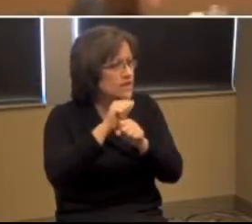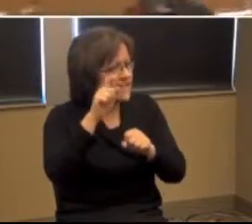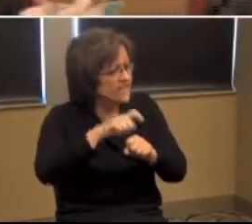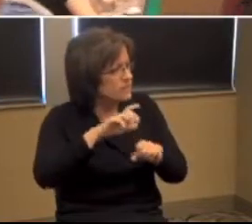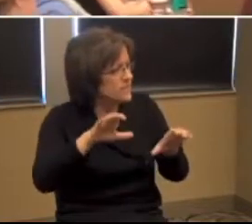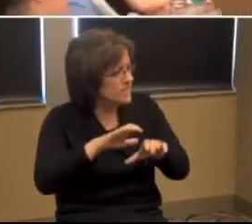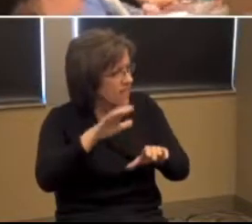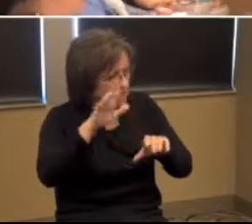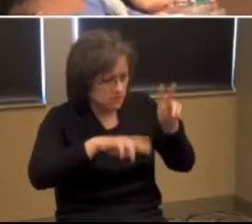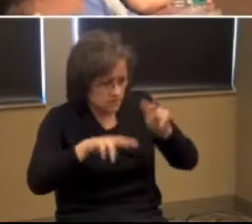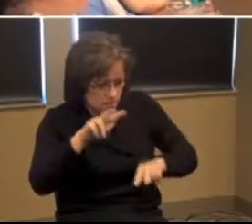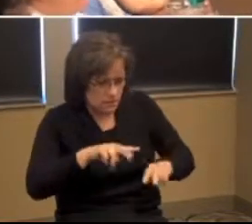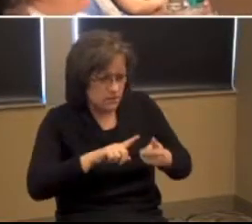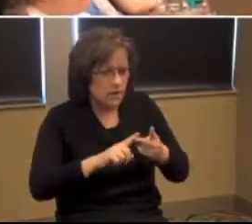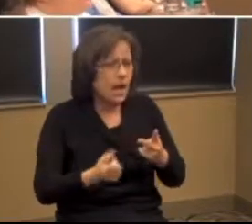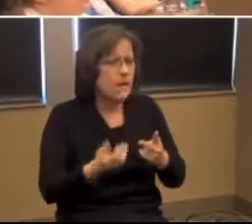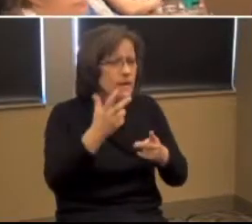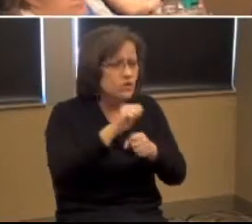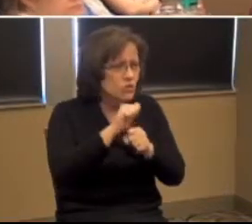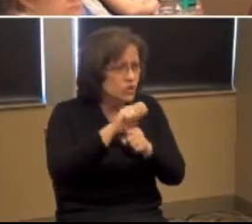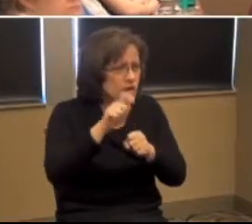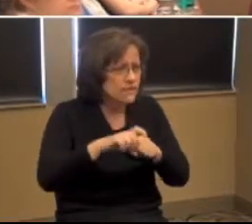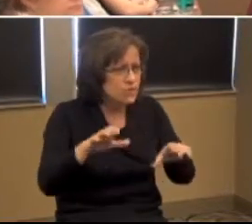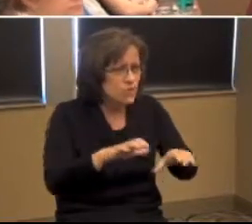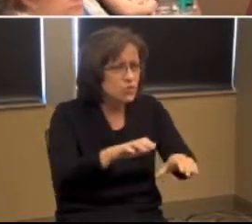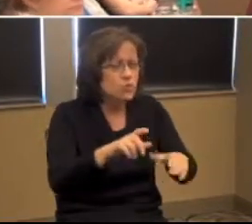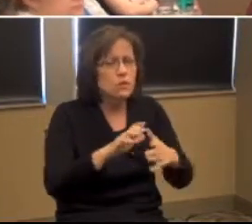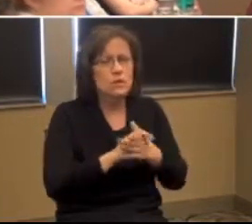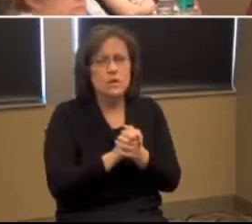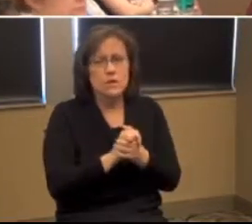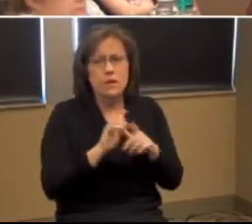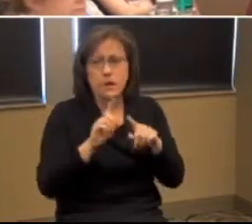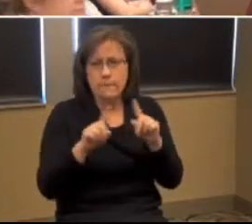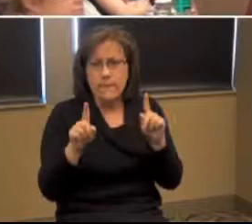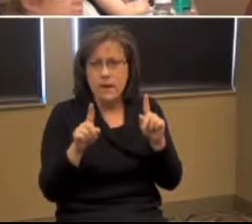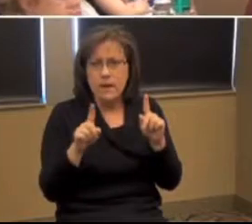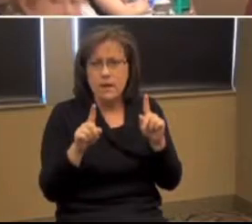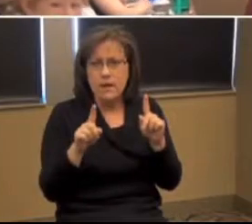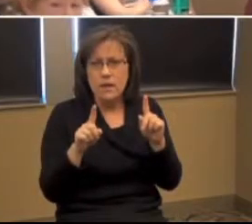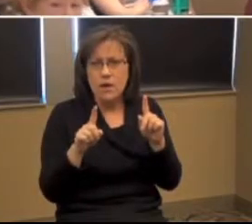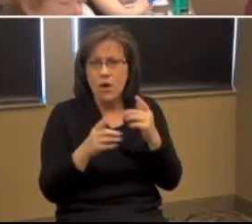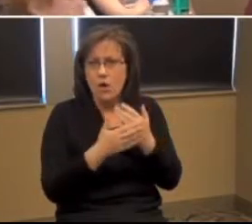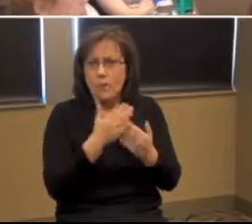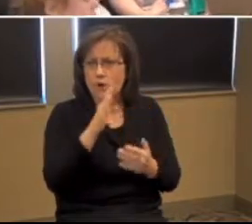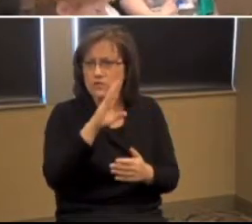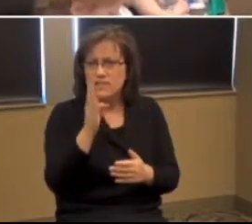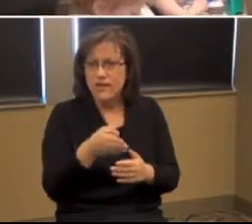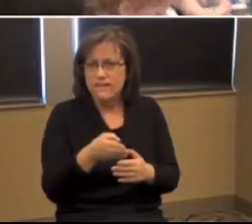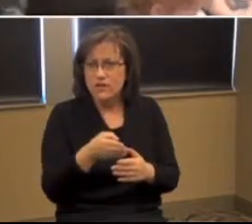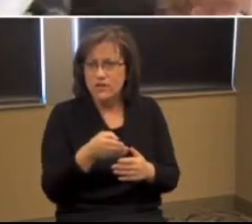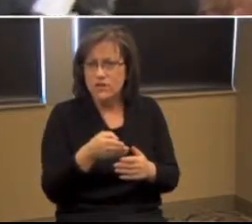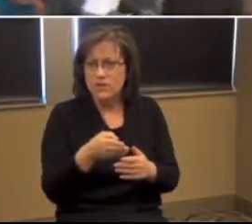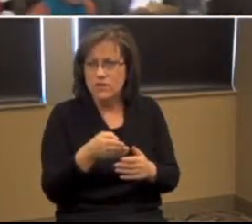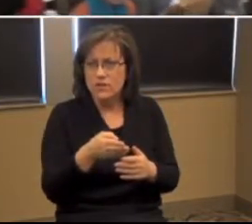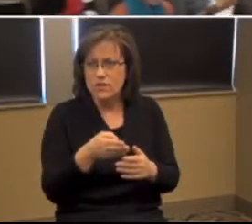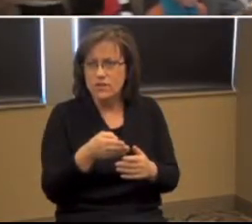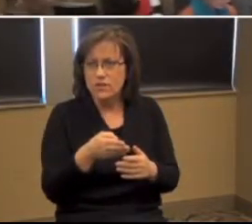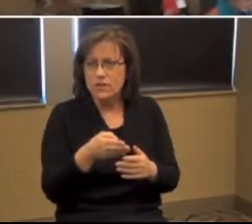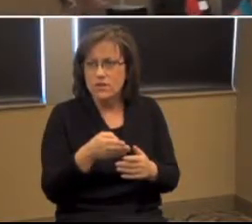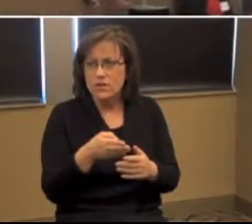and how much work needs to be done. But the second two are rarely known by the